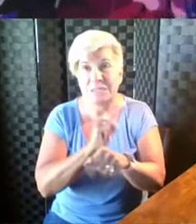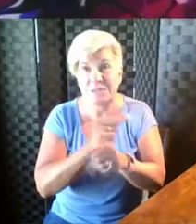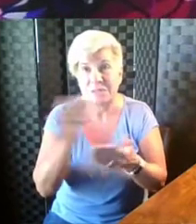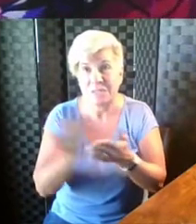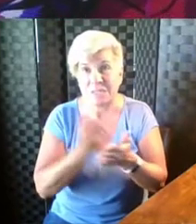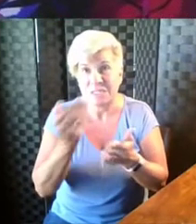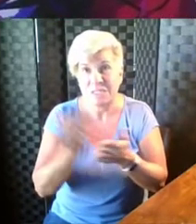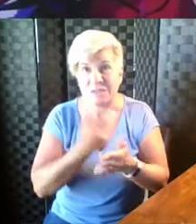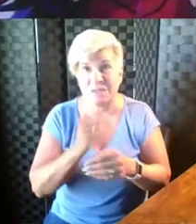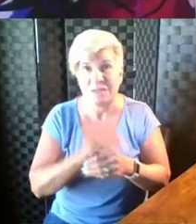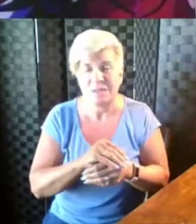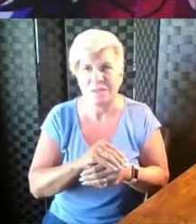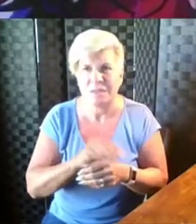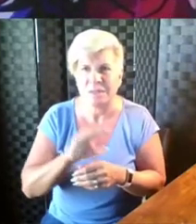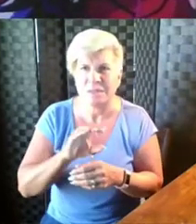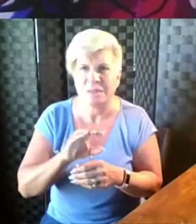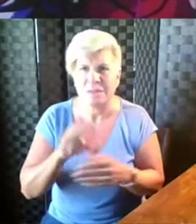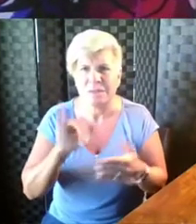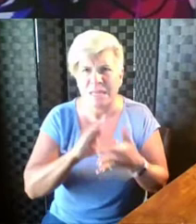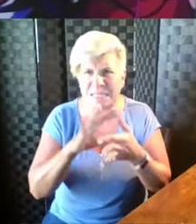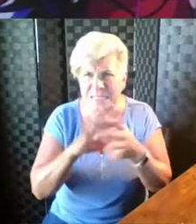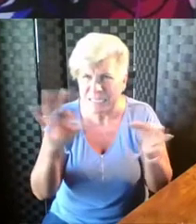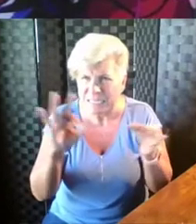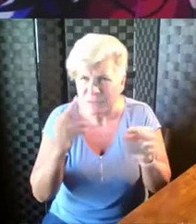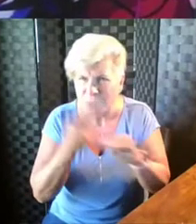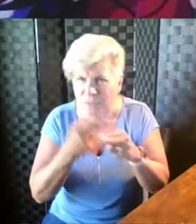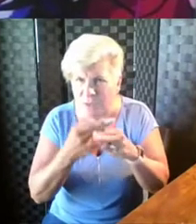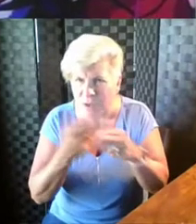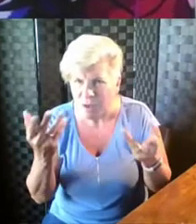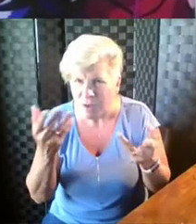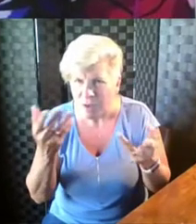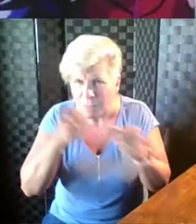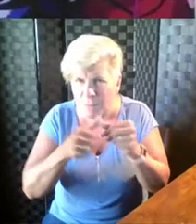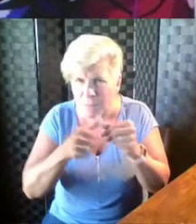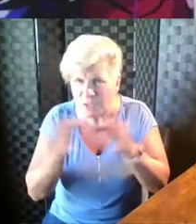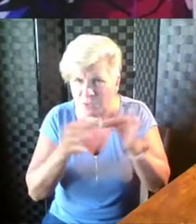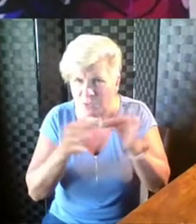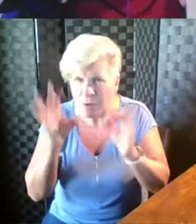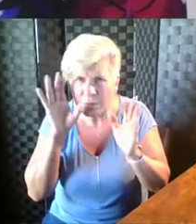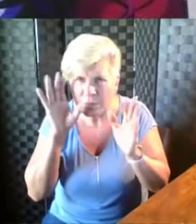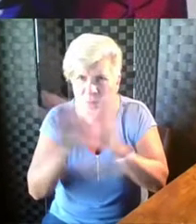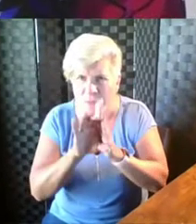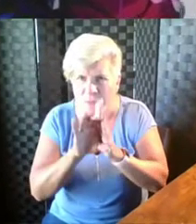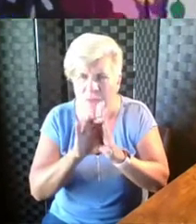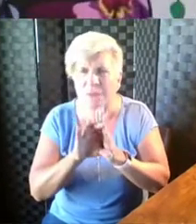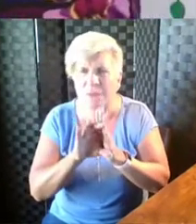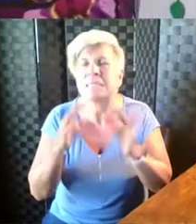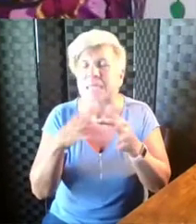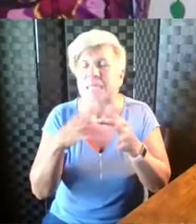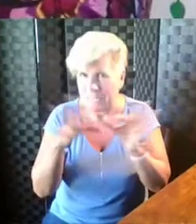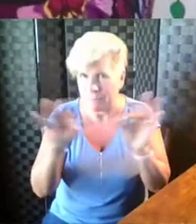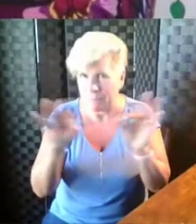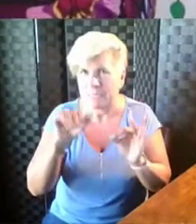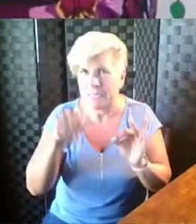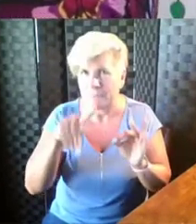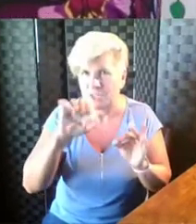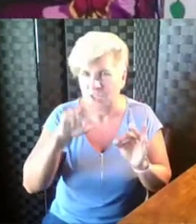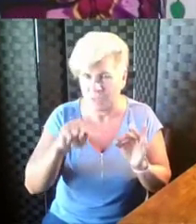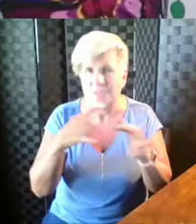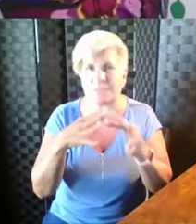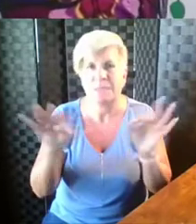Interesting. What's this called? That sentence that describes the photo. Do you remember? It's a caption. Nice job.